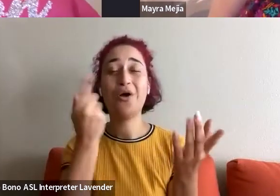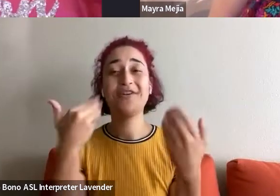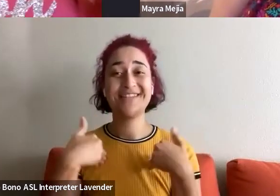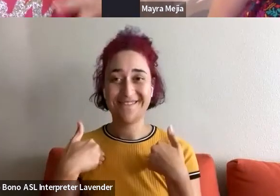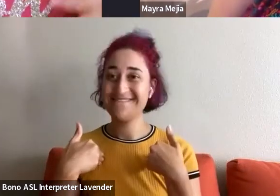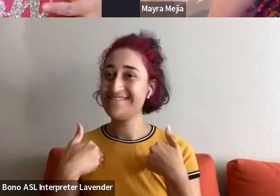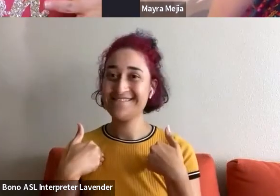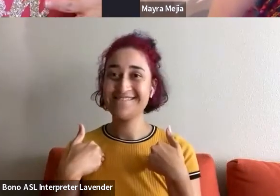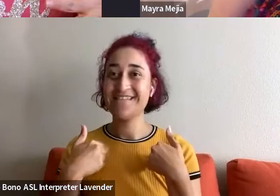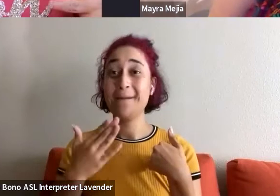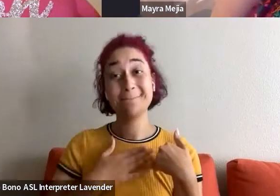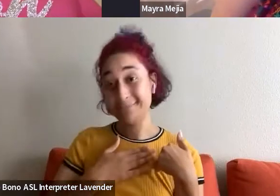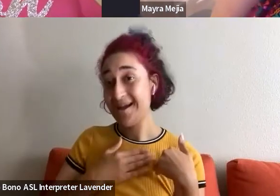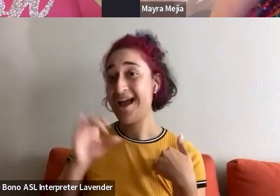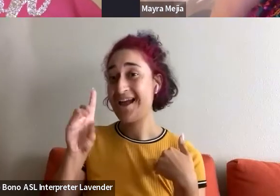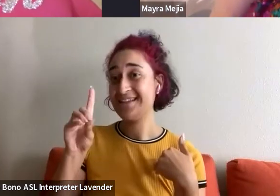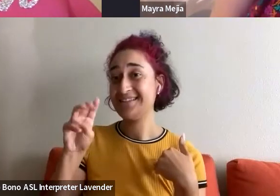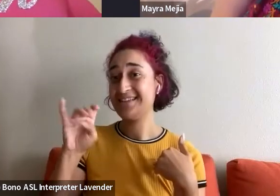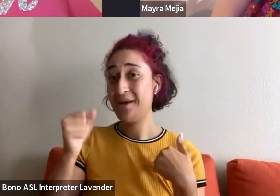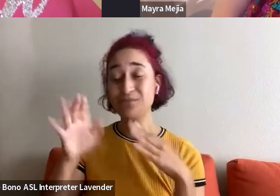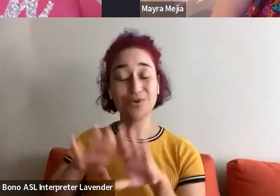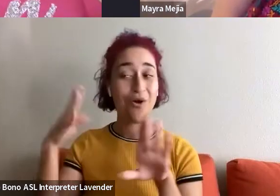manager. My DMs are open. Okay.